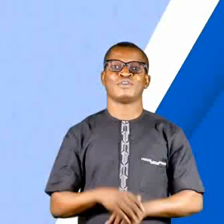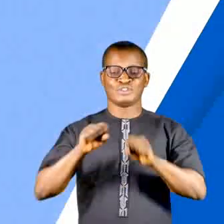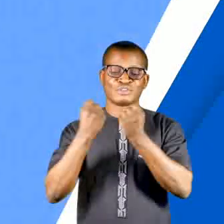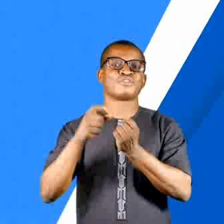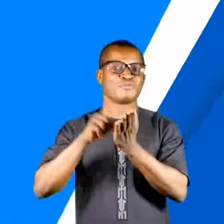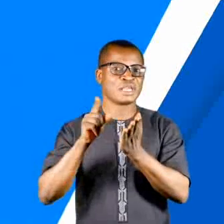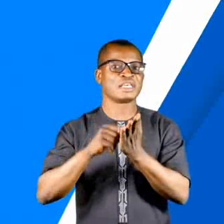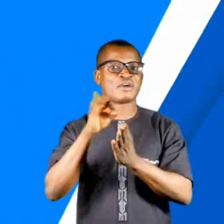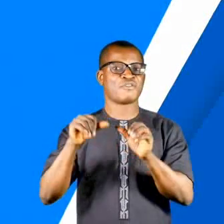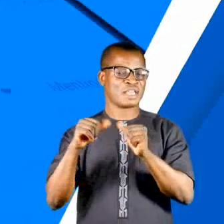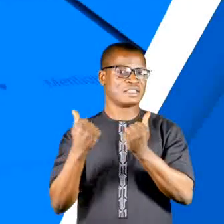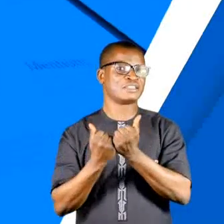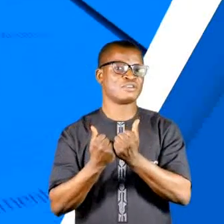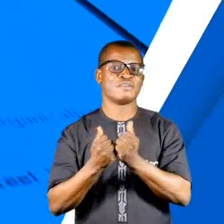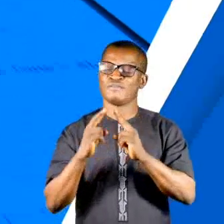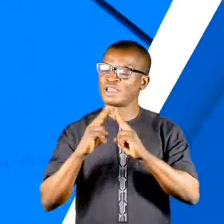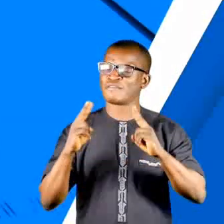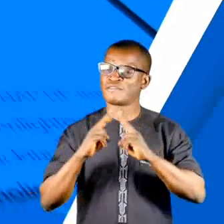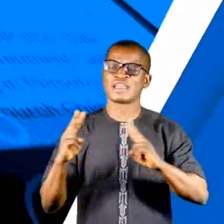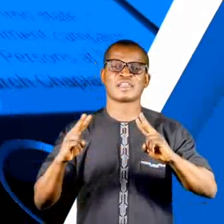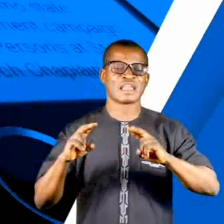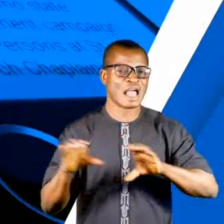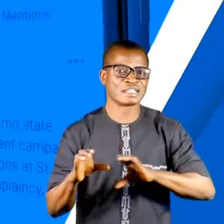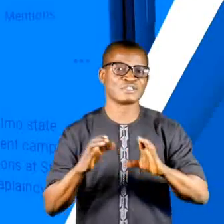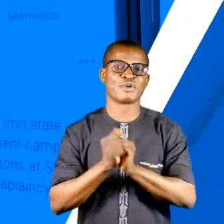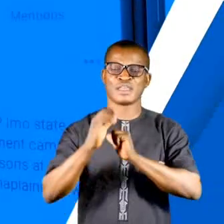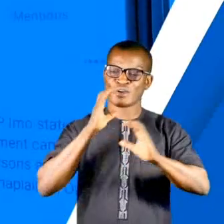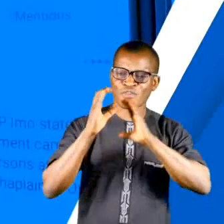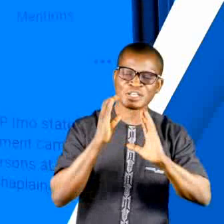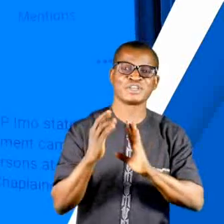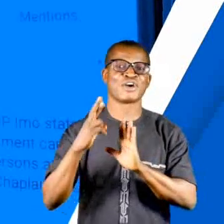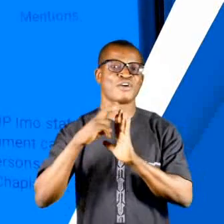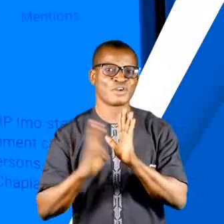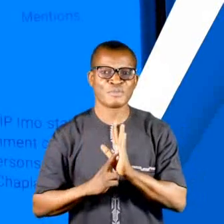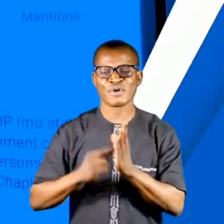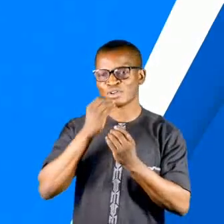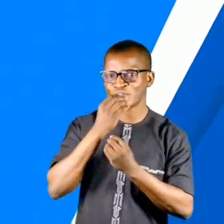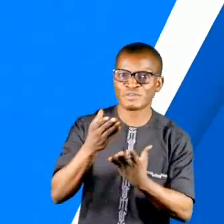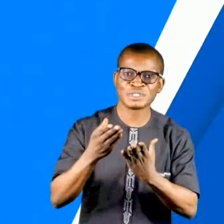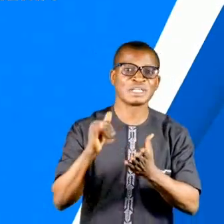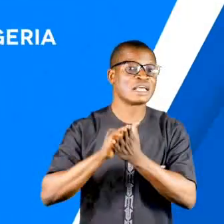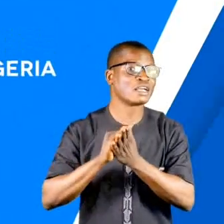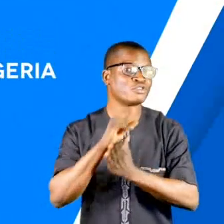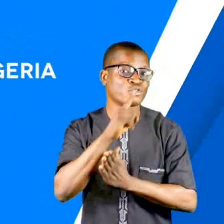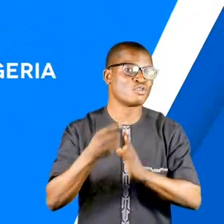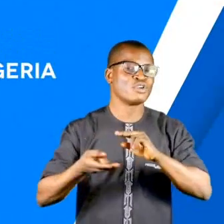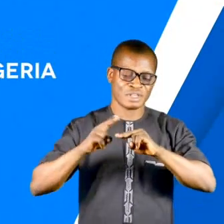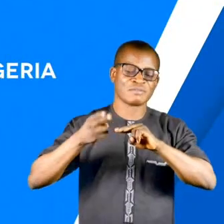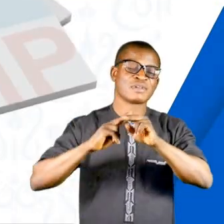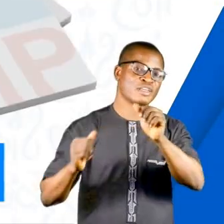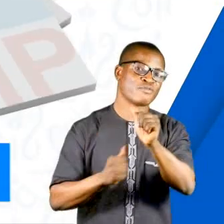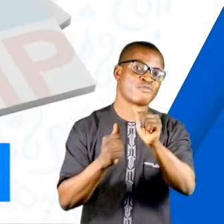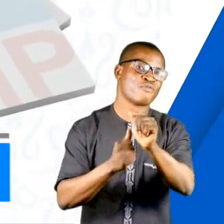The social media handles of the agency were very active with conversations, reports, and information, which indeed